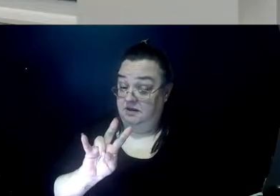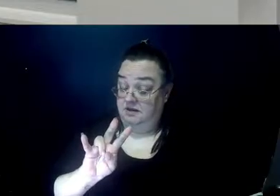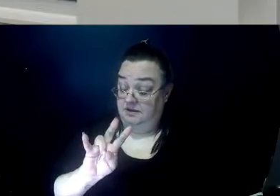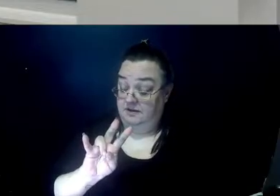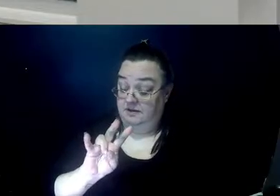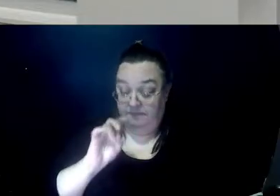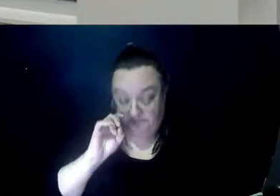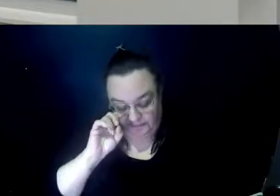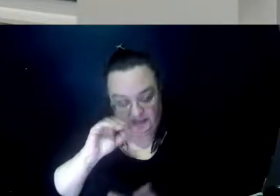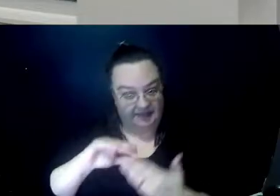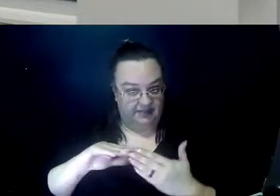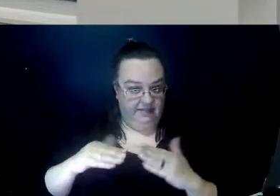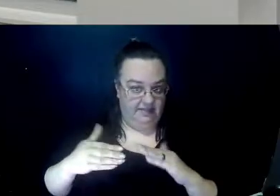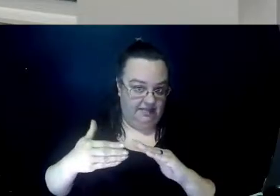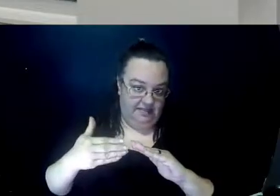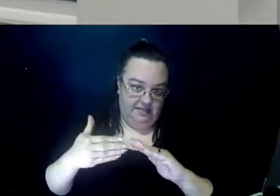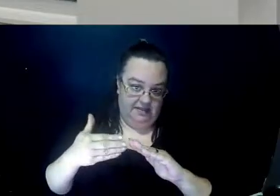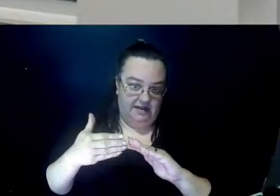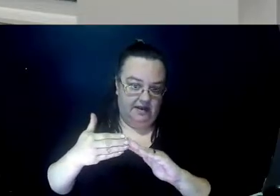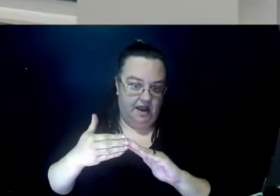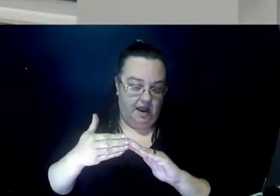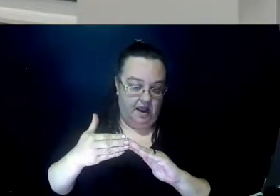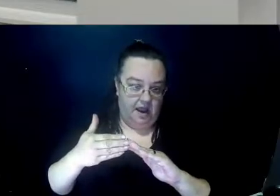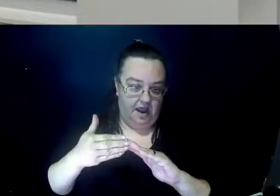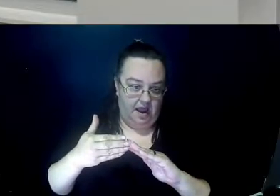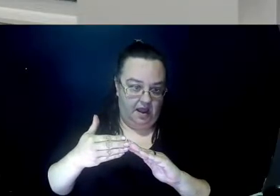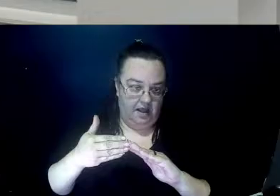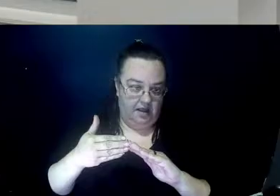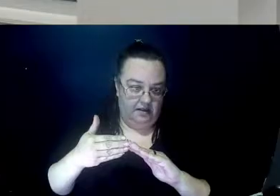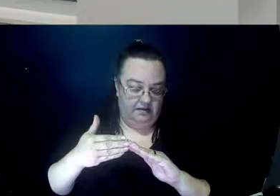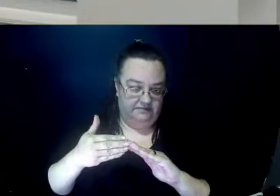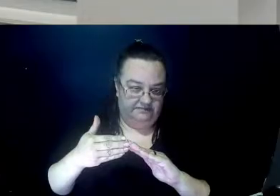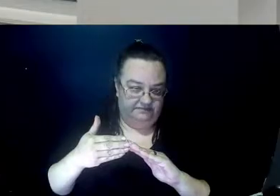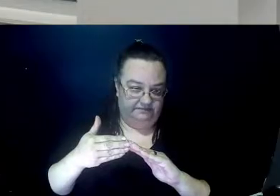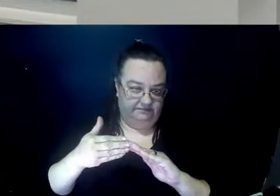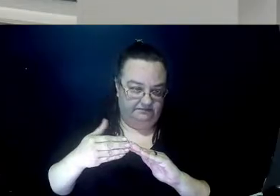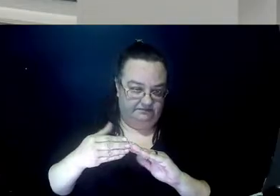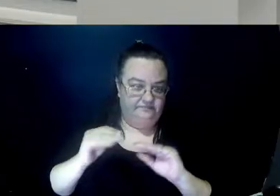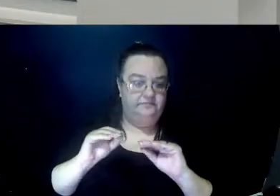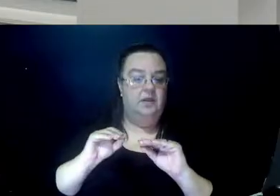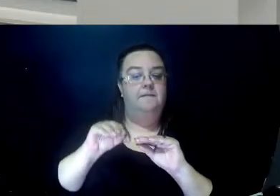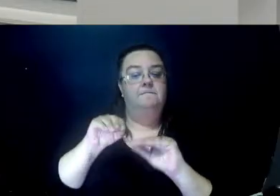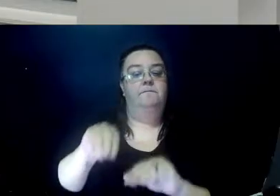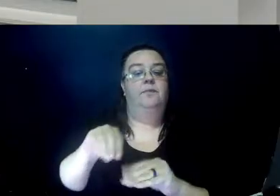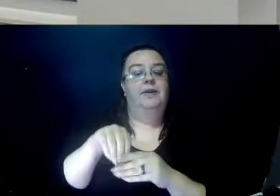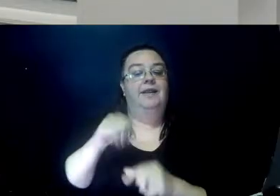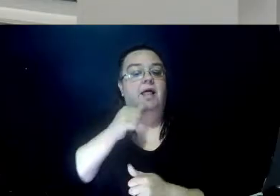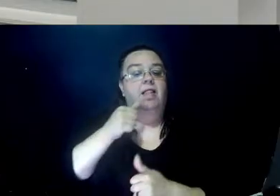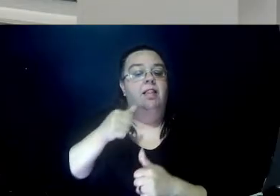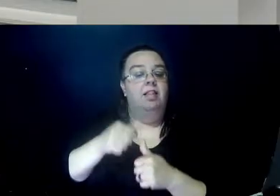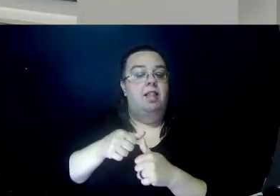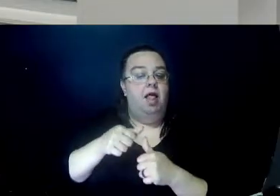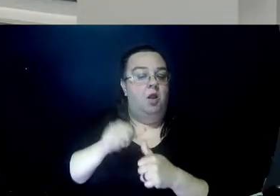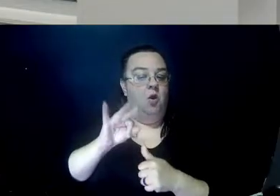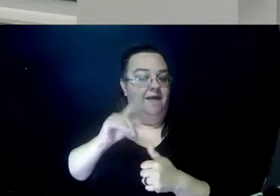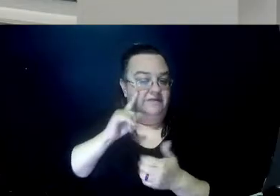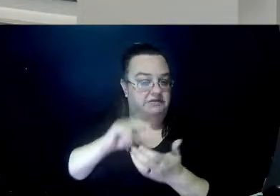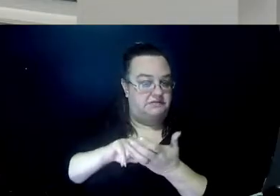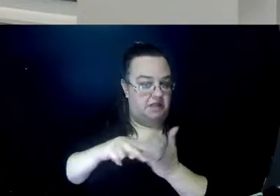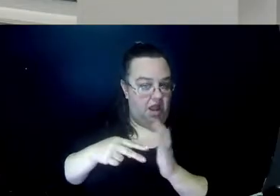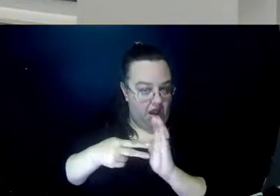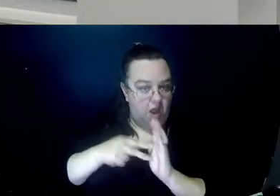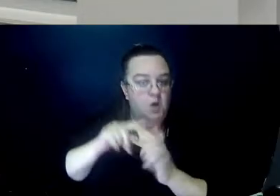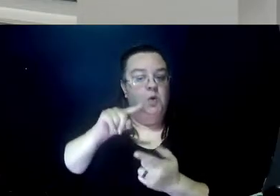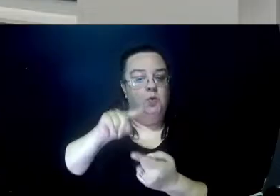the town put in a letter of intent to the